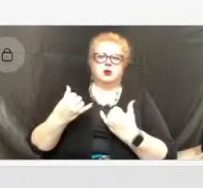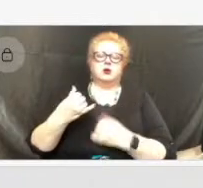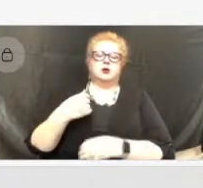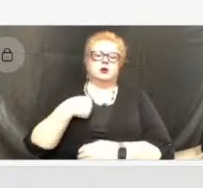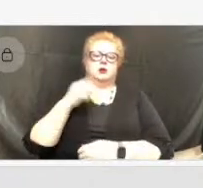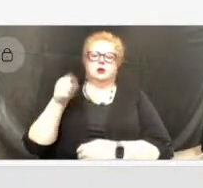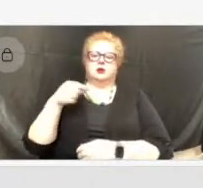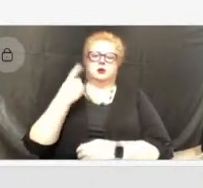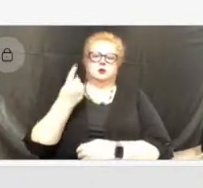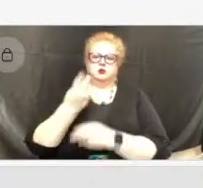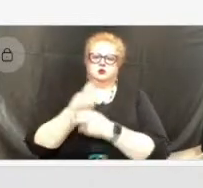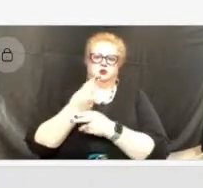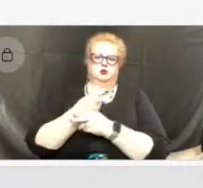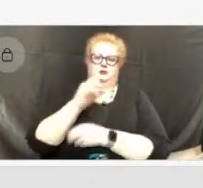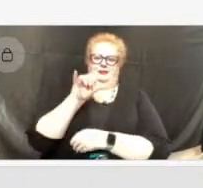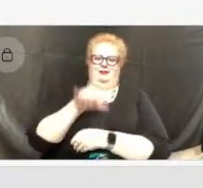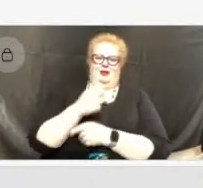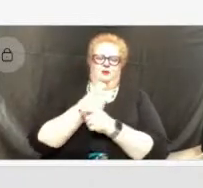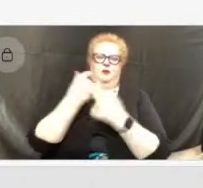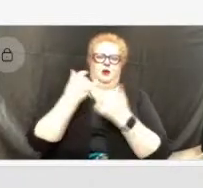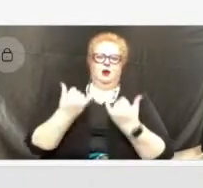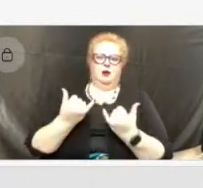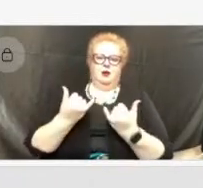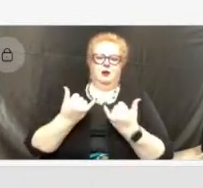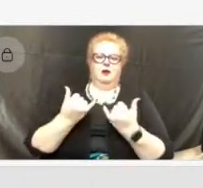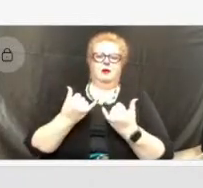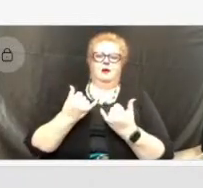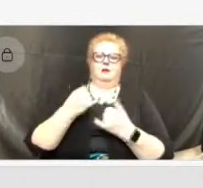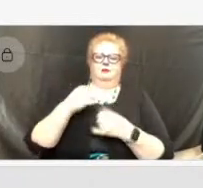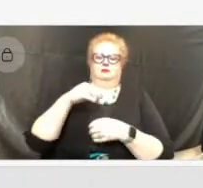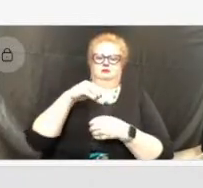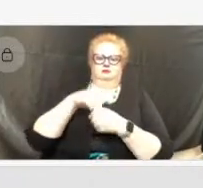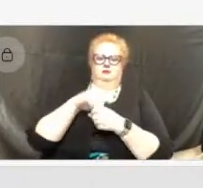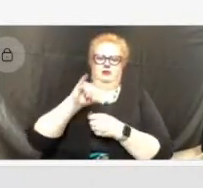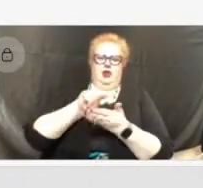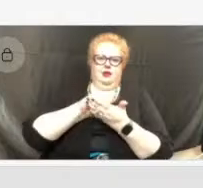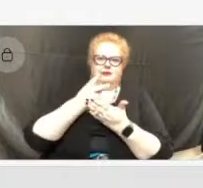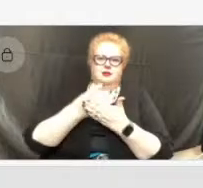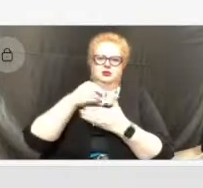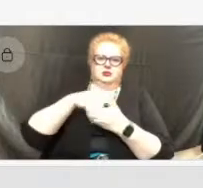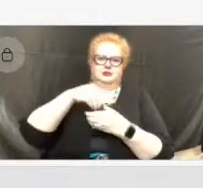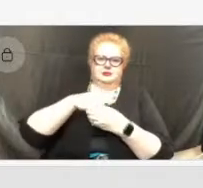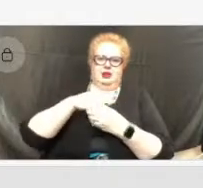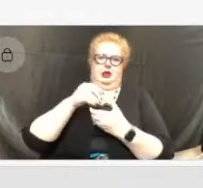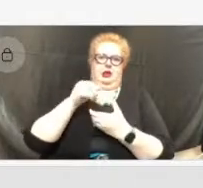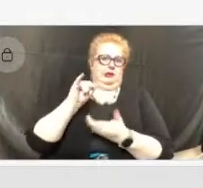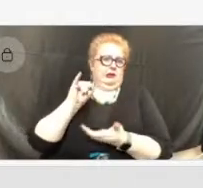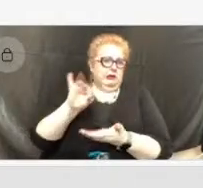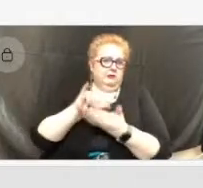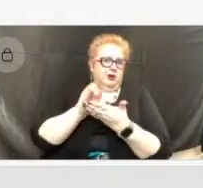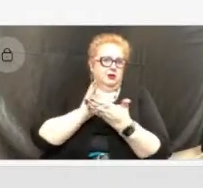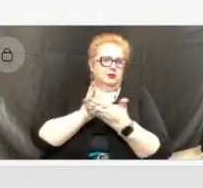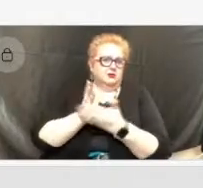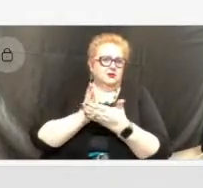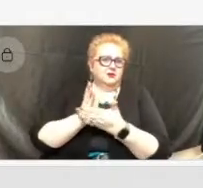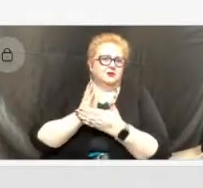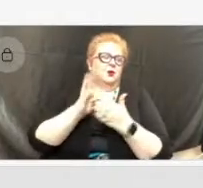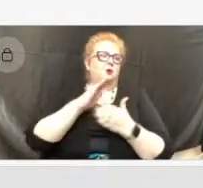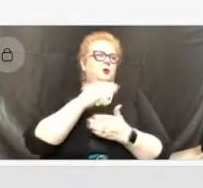use that right now and build the kitchen inside, if that's okay. Try and speak in the